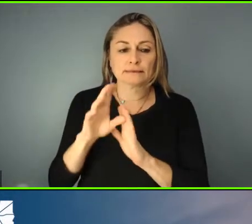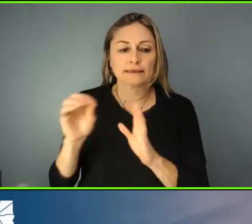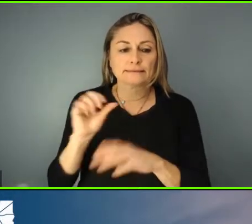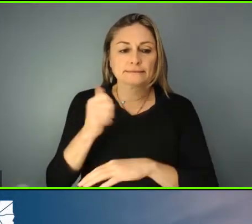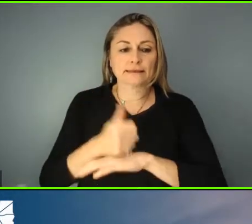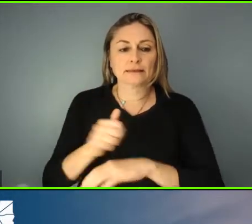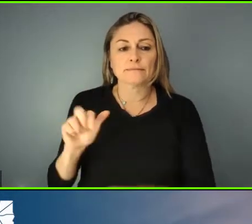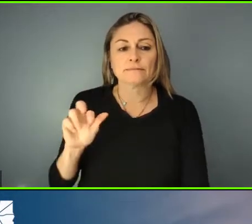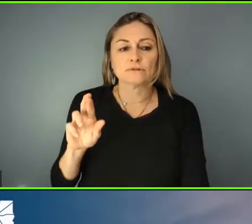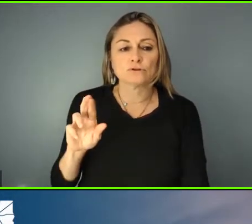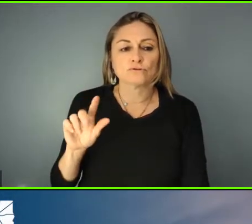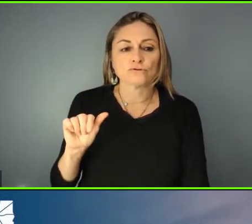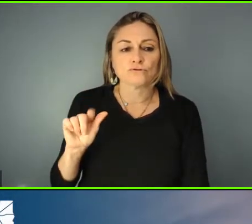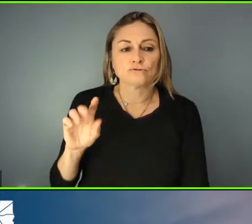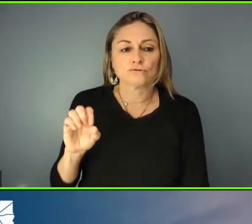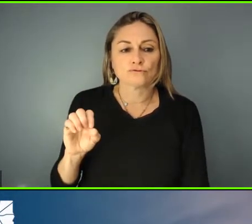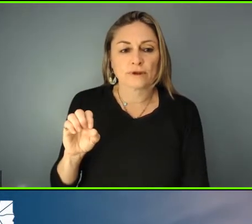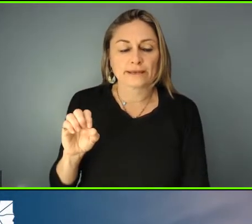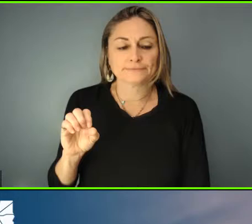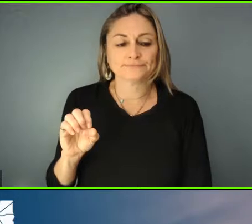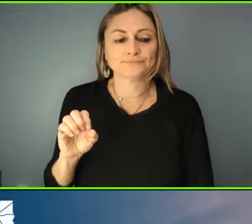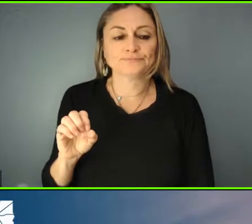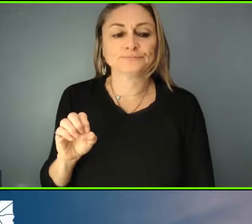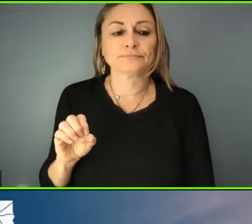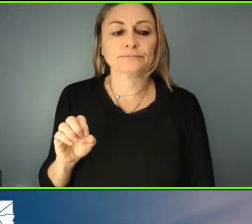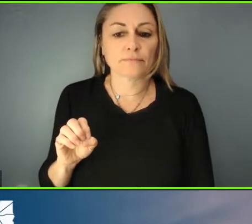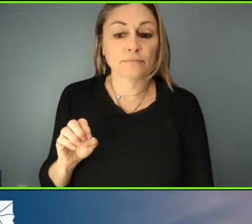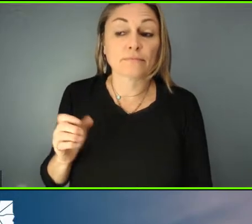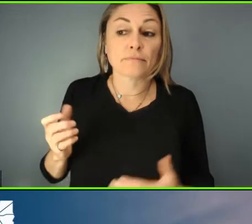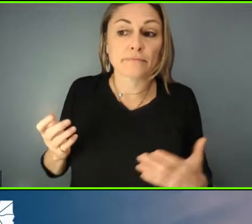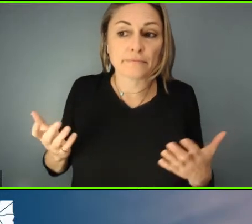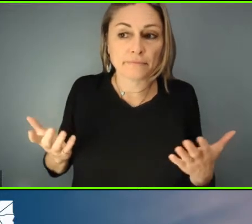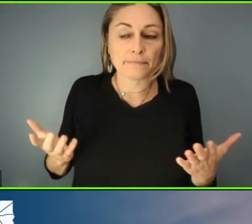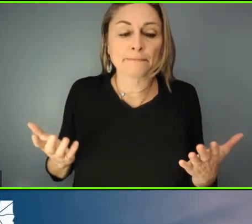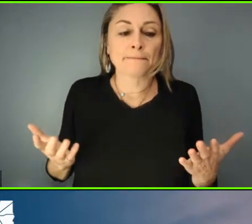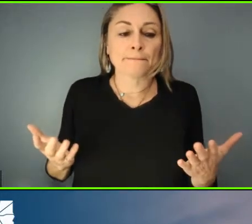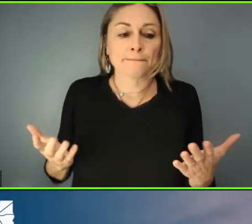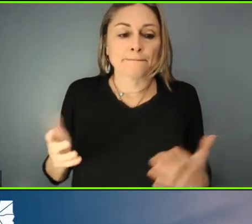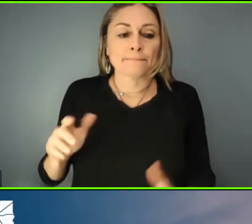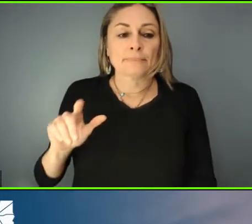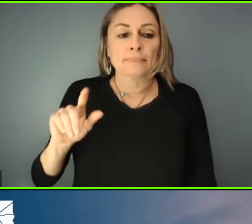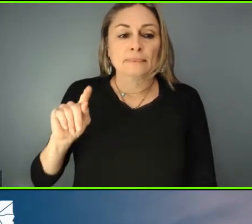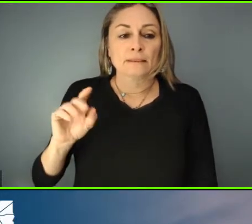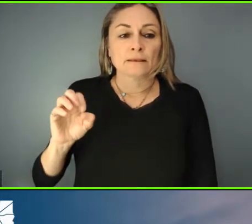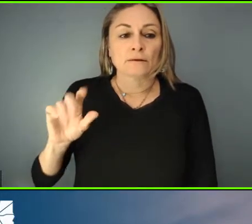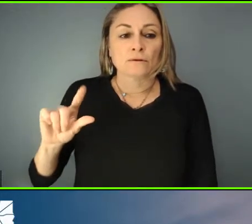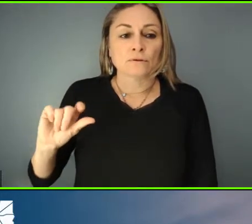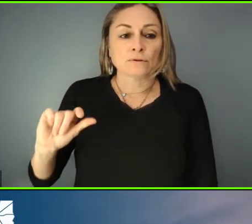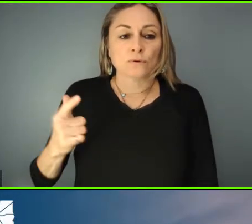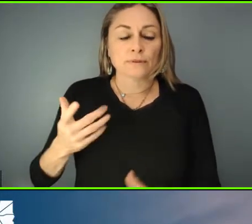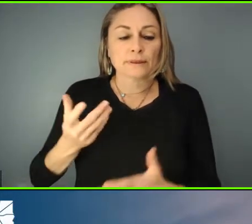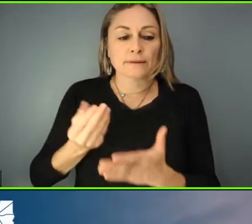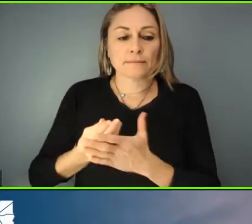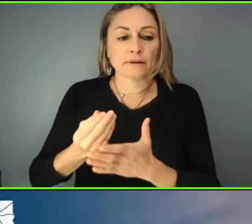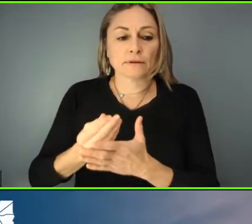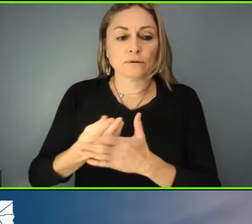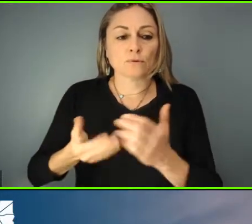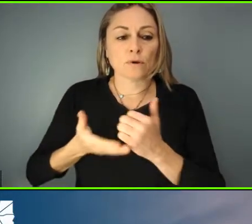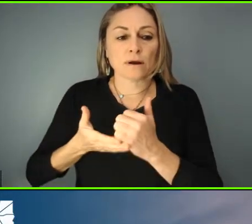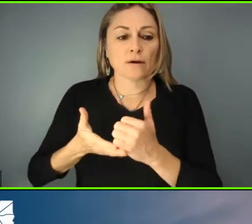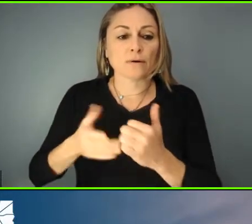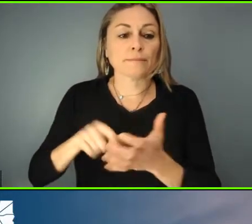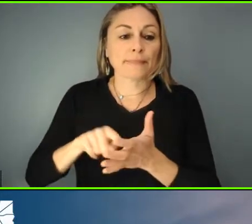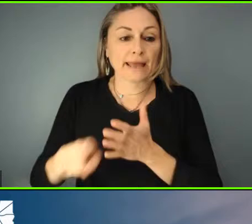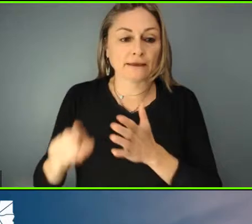the bridge. These tolling funds will be used to help pay for the bridge.